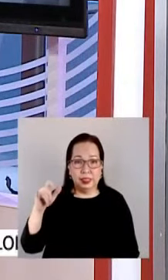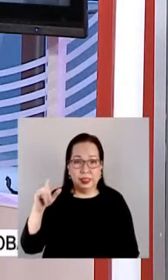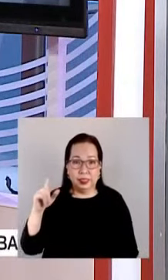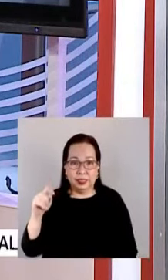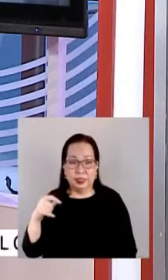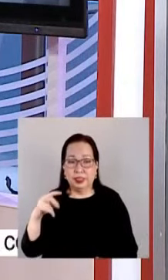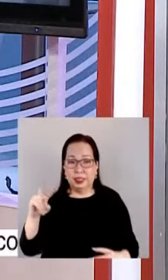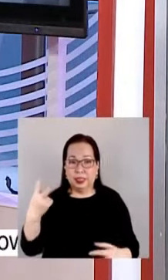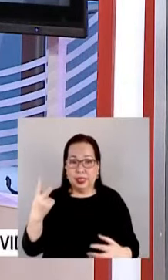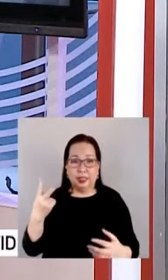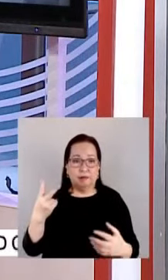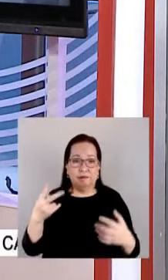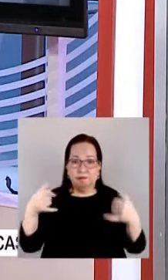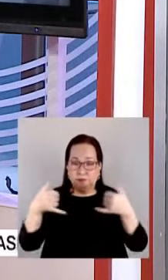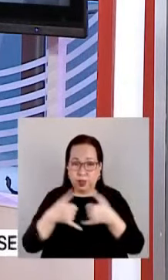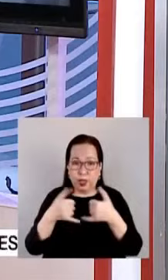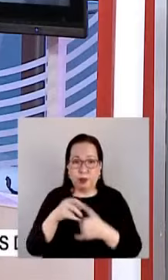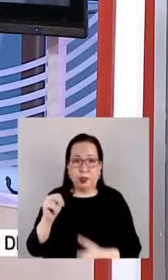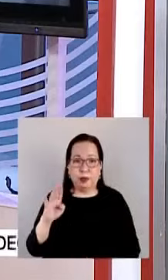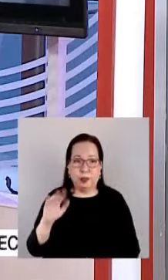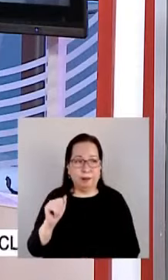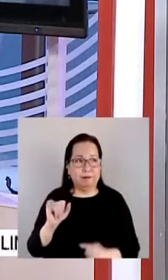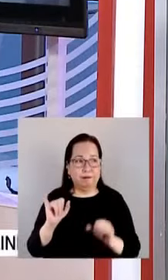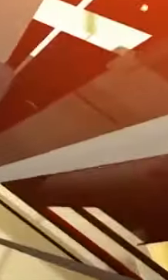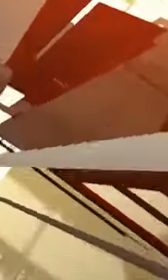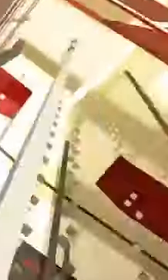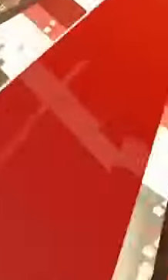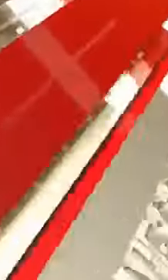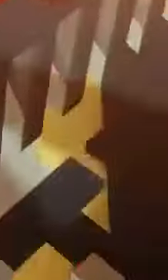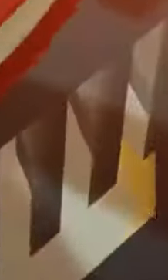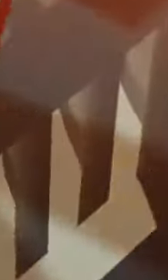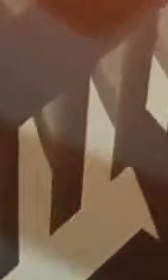is Dateline Philippines. We'll be right back.